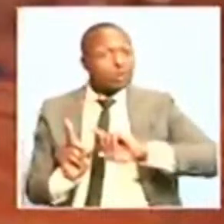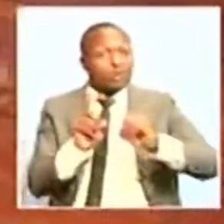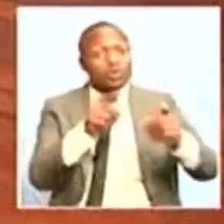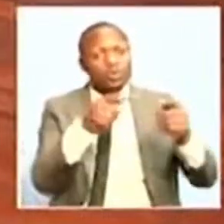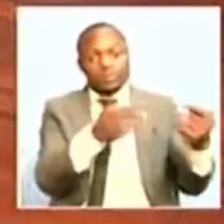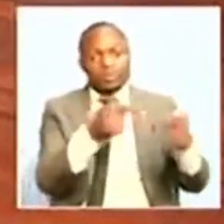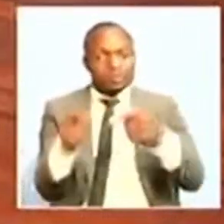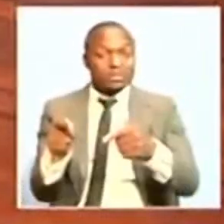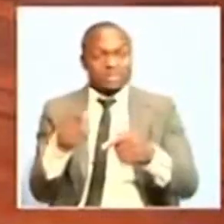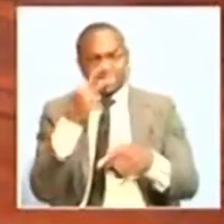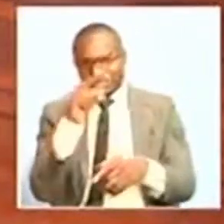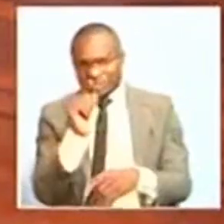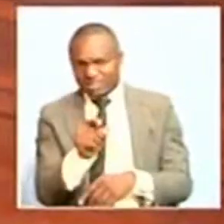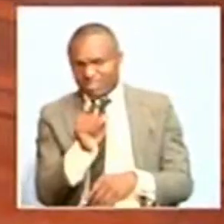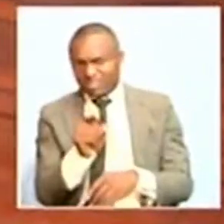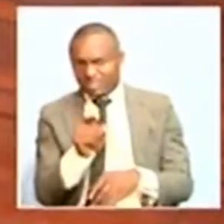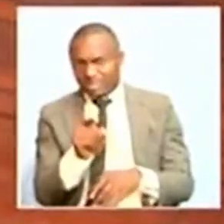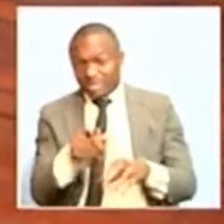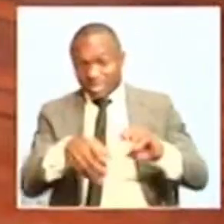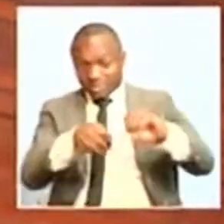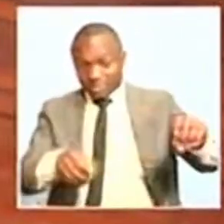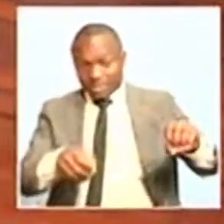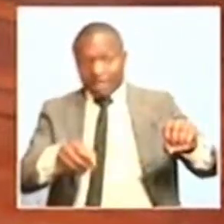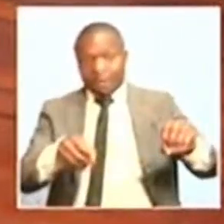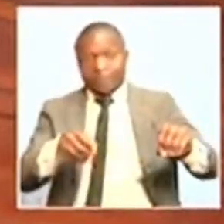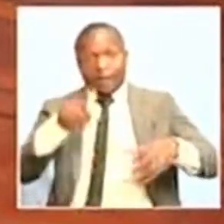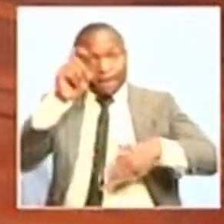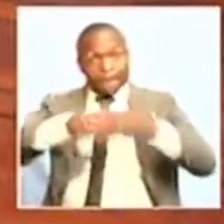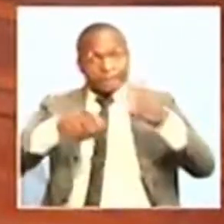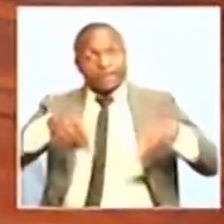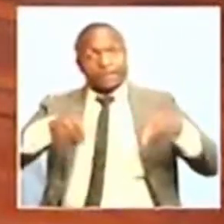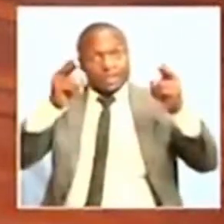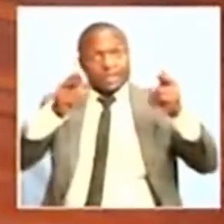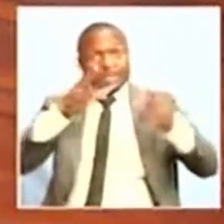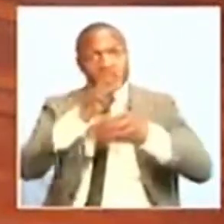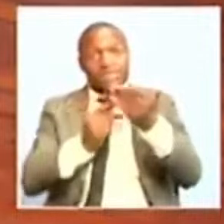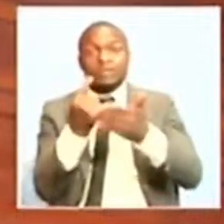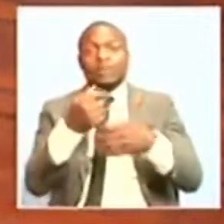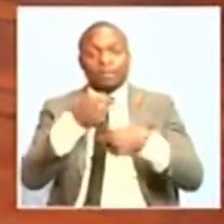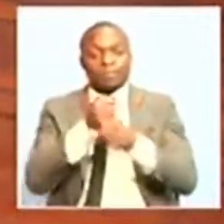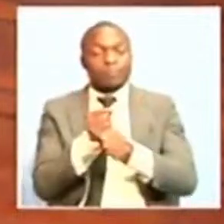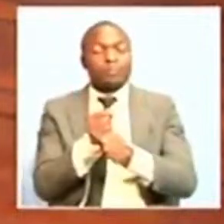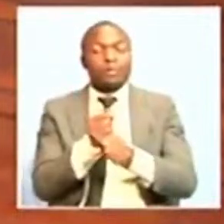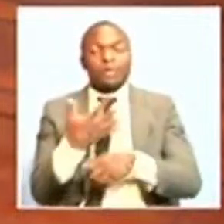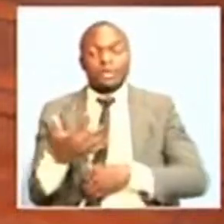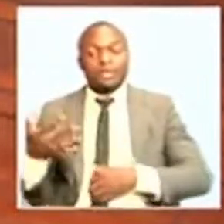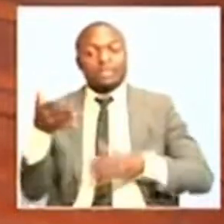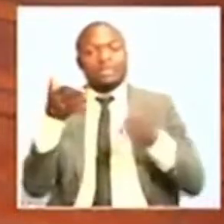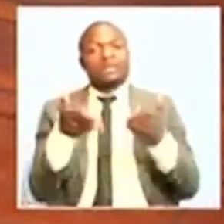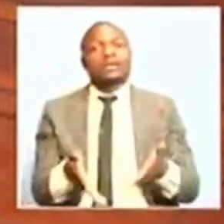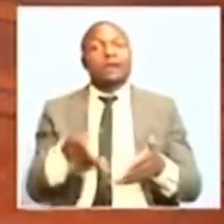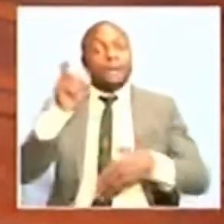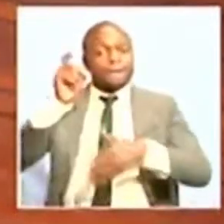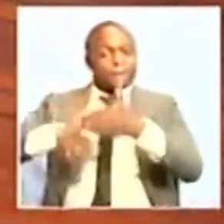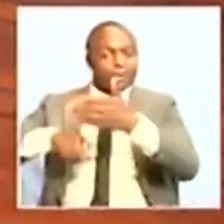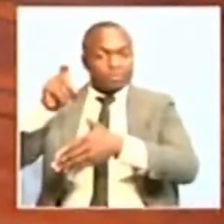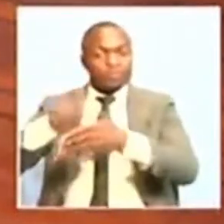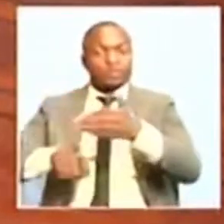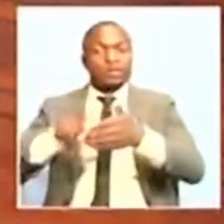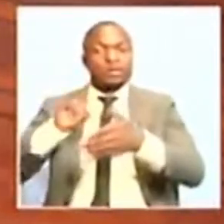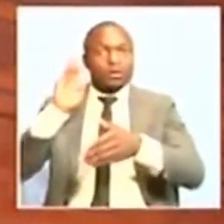into other, you see those pipes going up. Then someone who is manufacturing those things here, you find his prices will also go